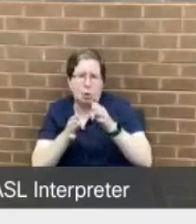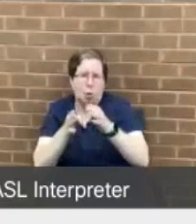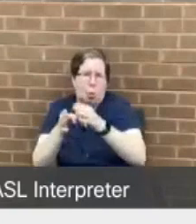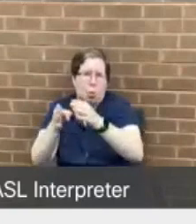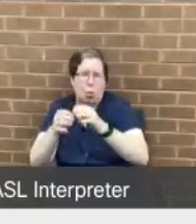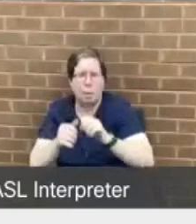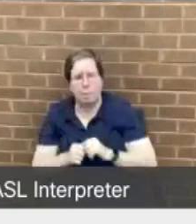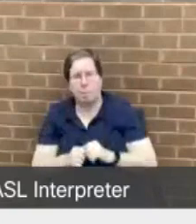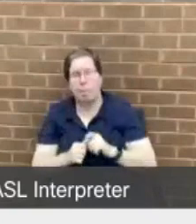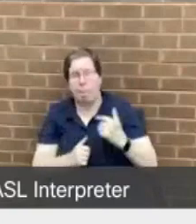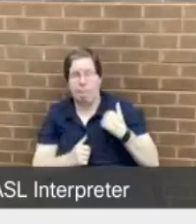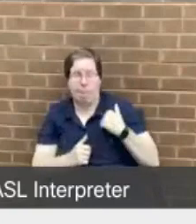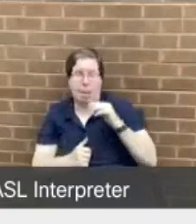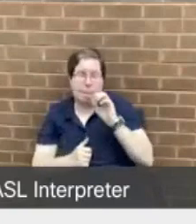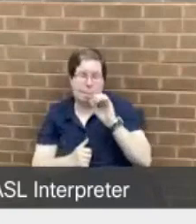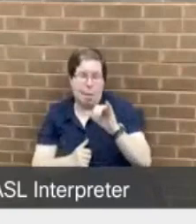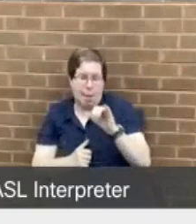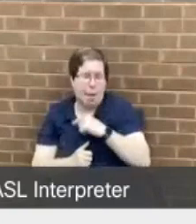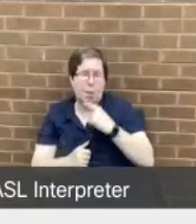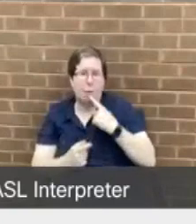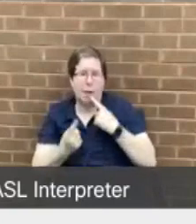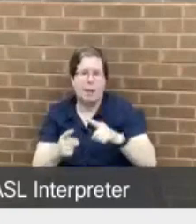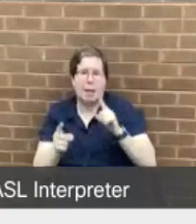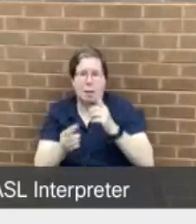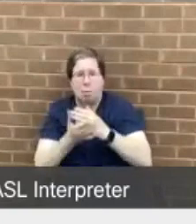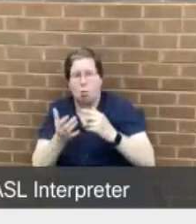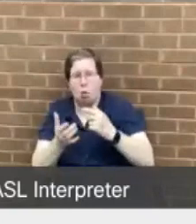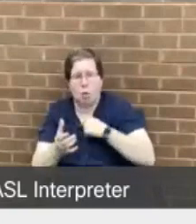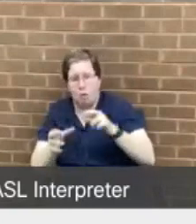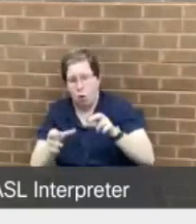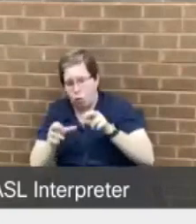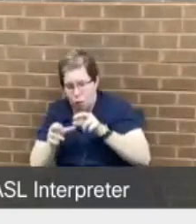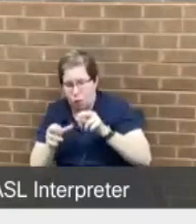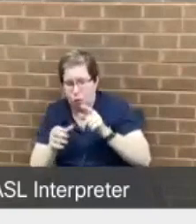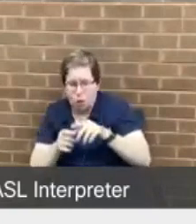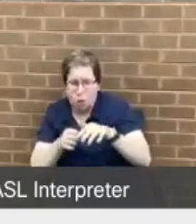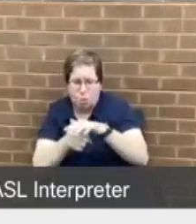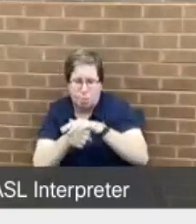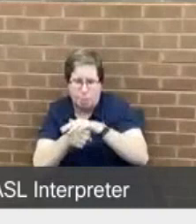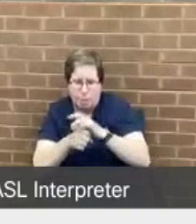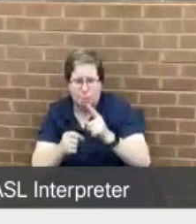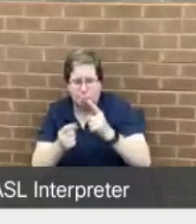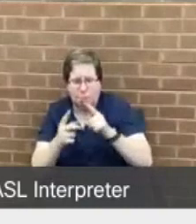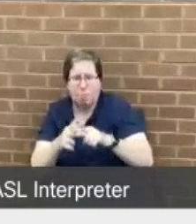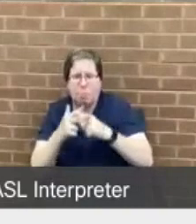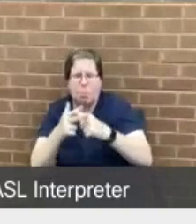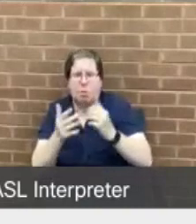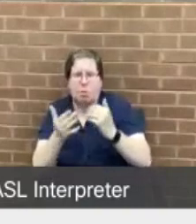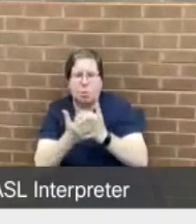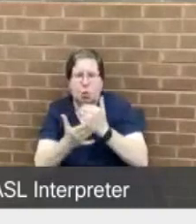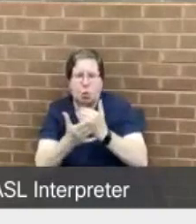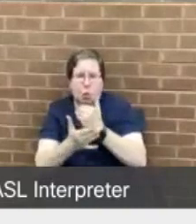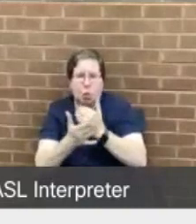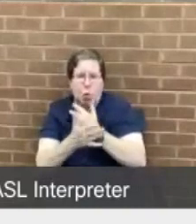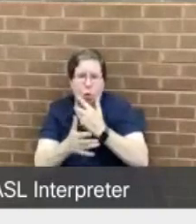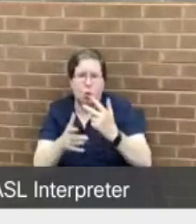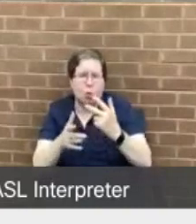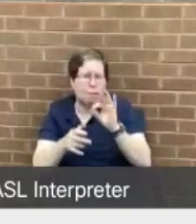Additionally, in May of this year, we announced as part of the Regional Transit Plan implementation the launch of two RTP corridor feasibility